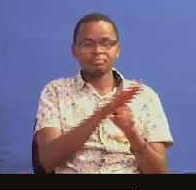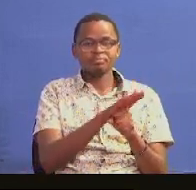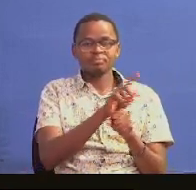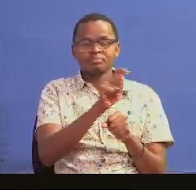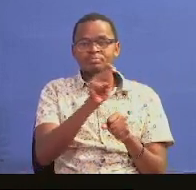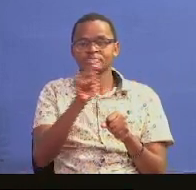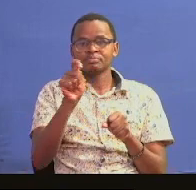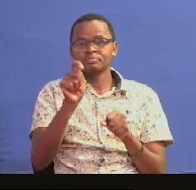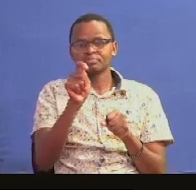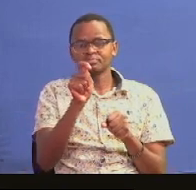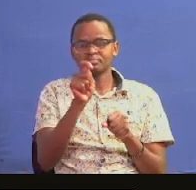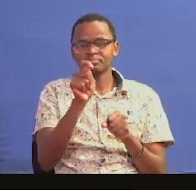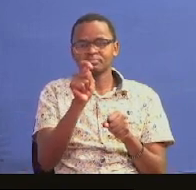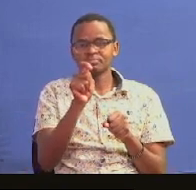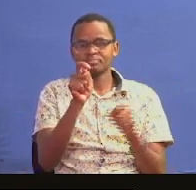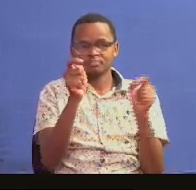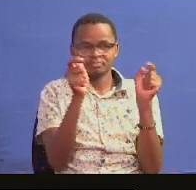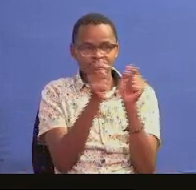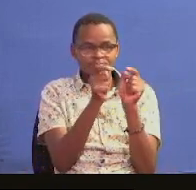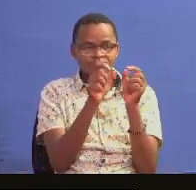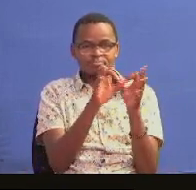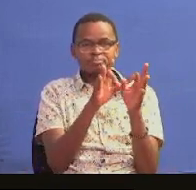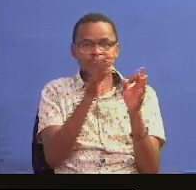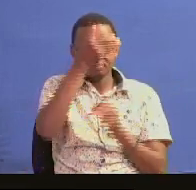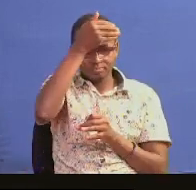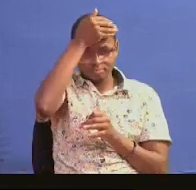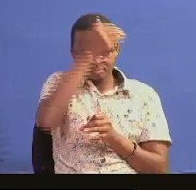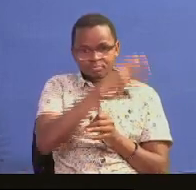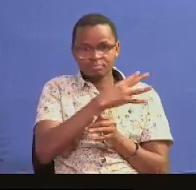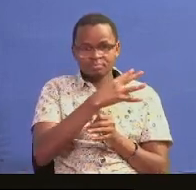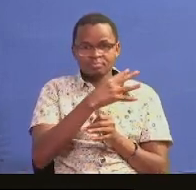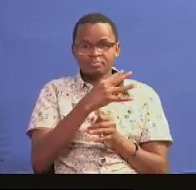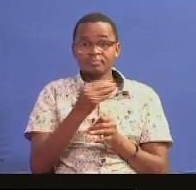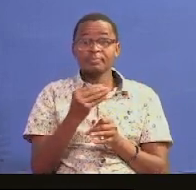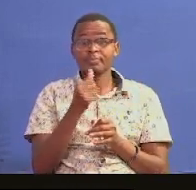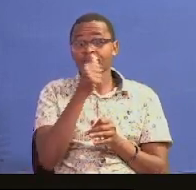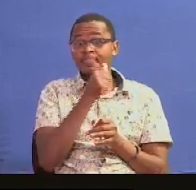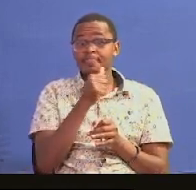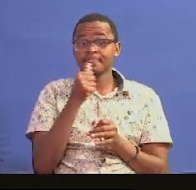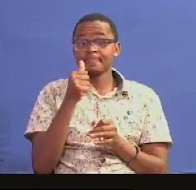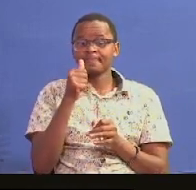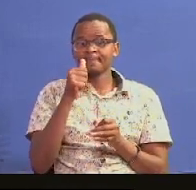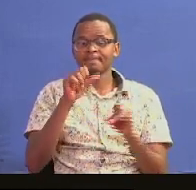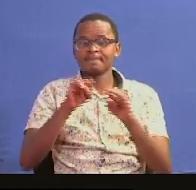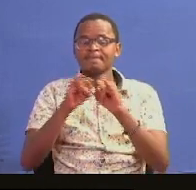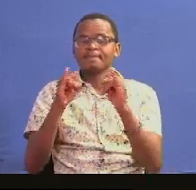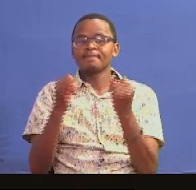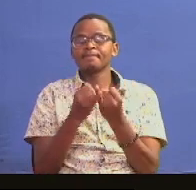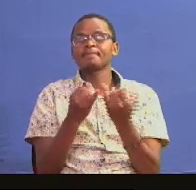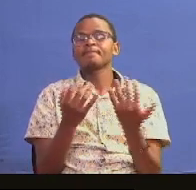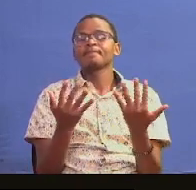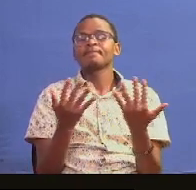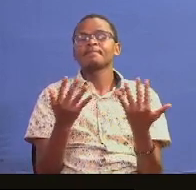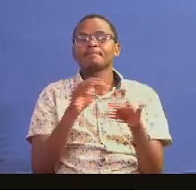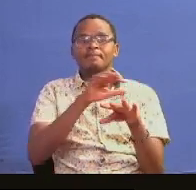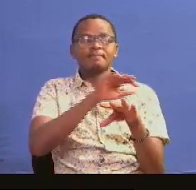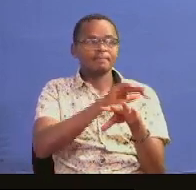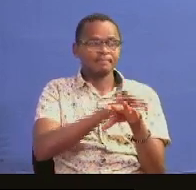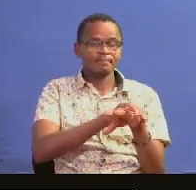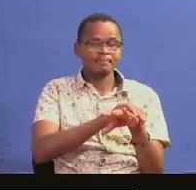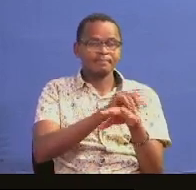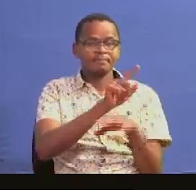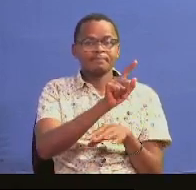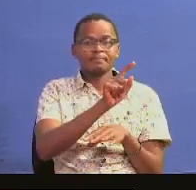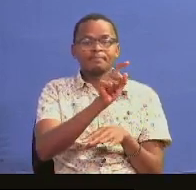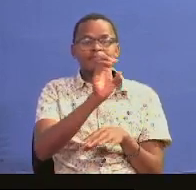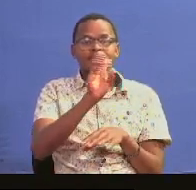of shortages in terms of nursing employment in our institutions, whereby you find,